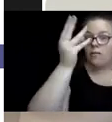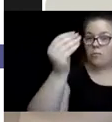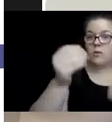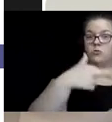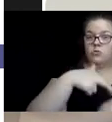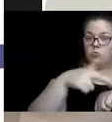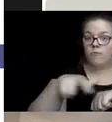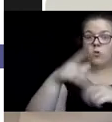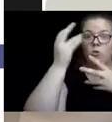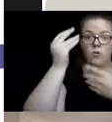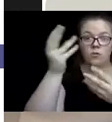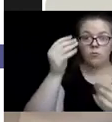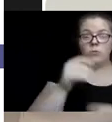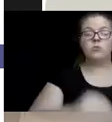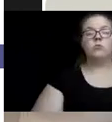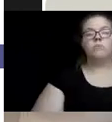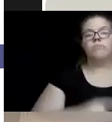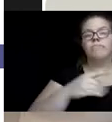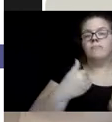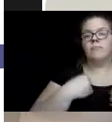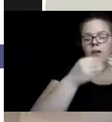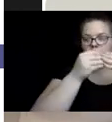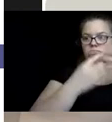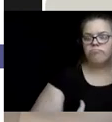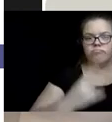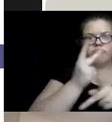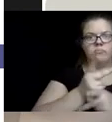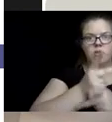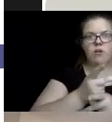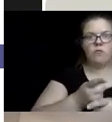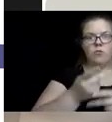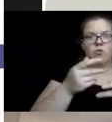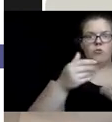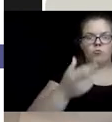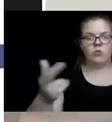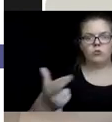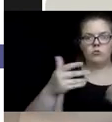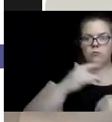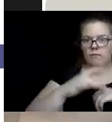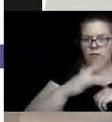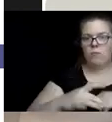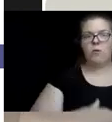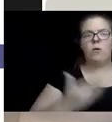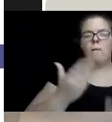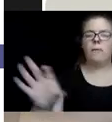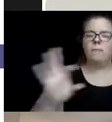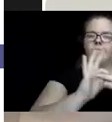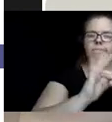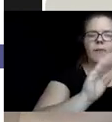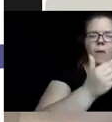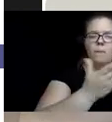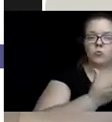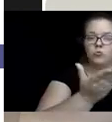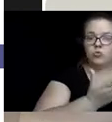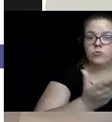referral information. They have many caregiver resources available. They might link you to community services,